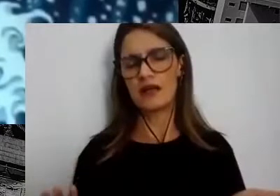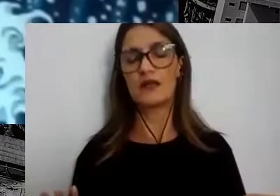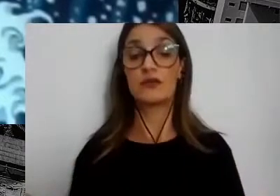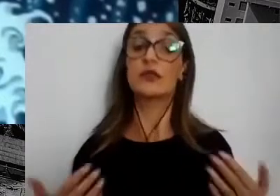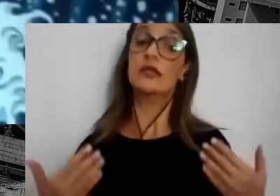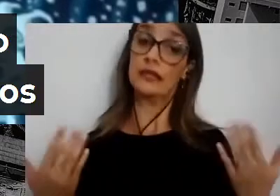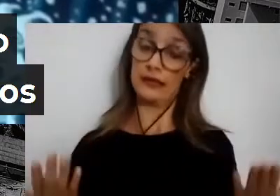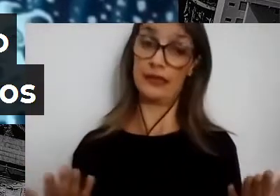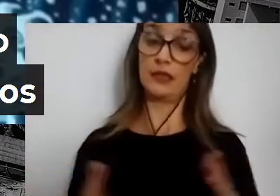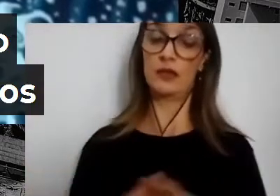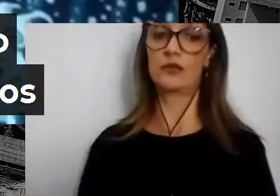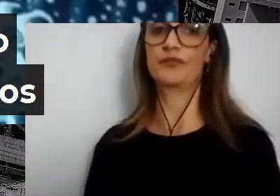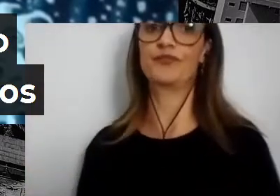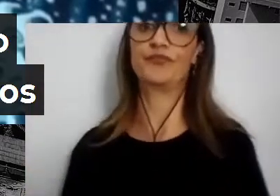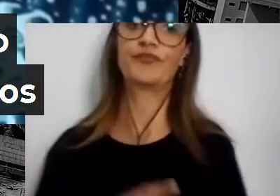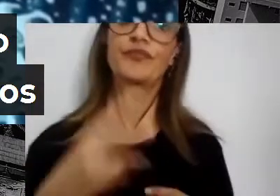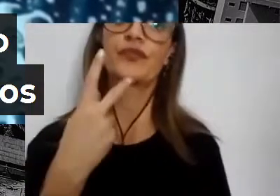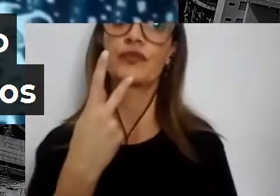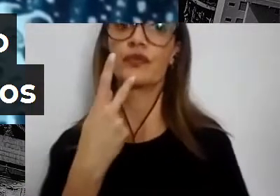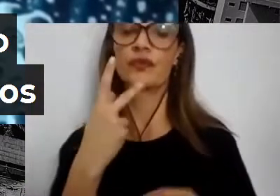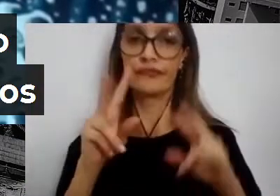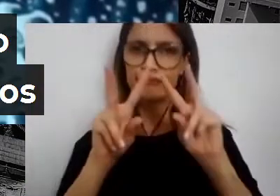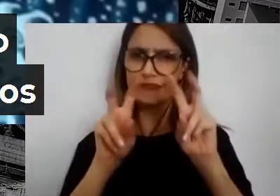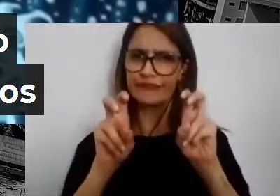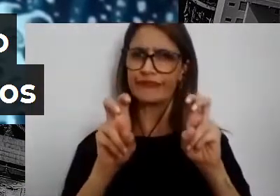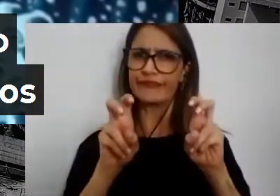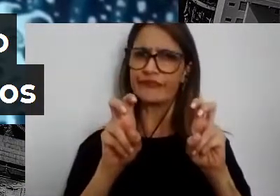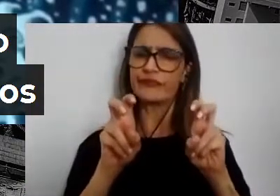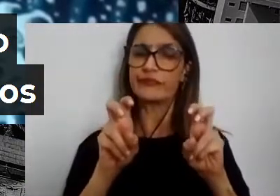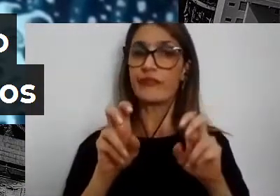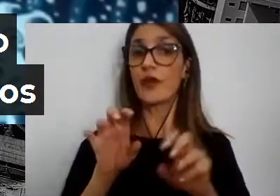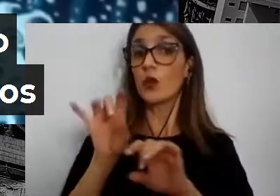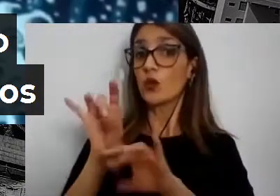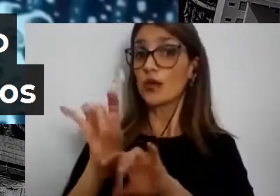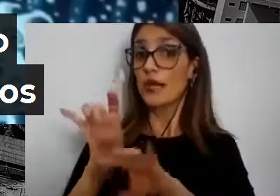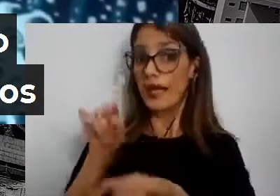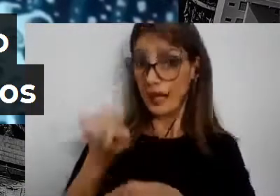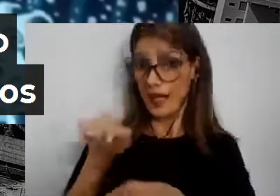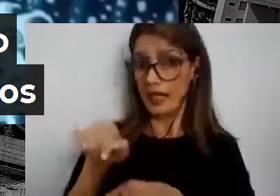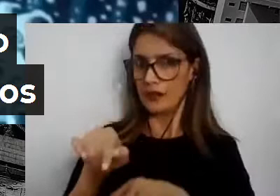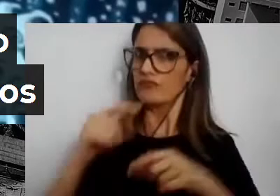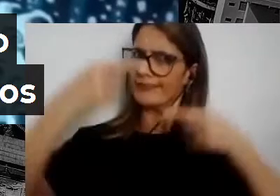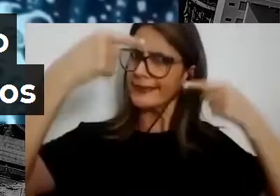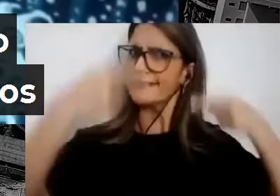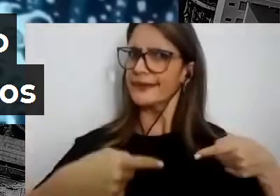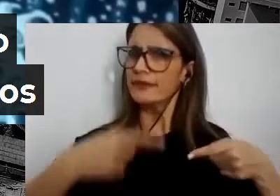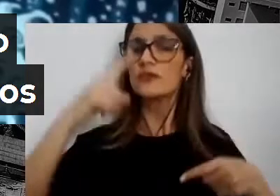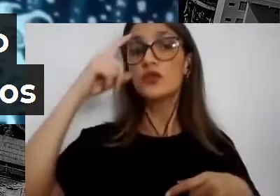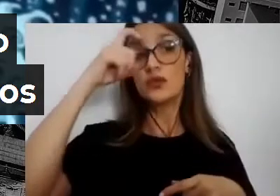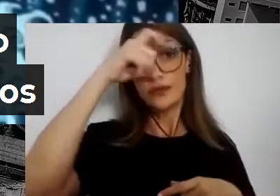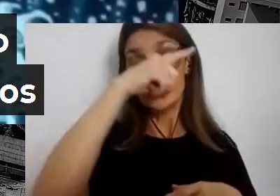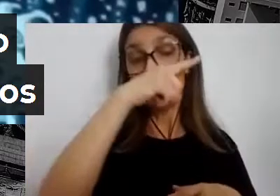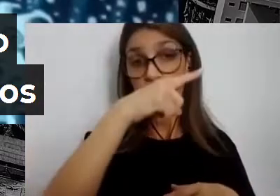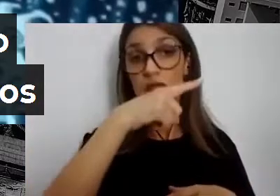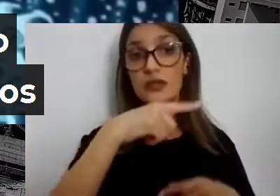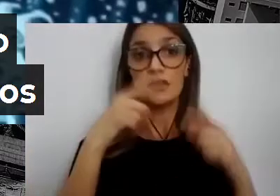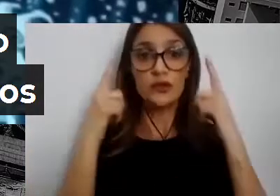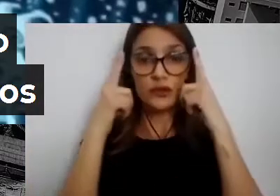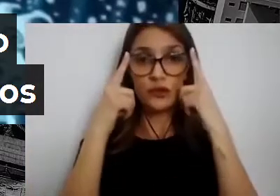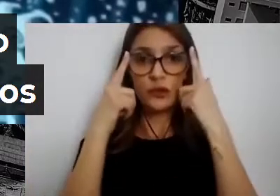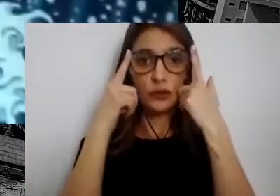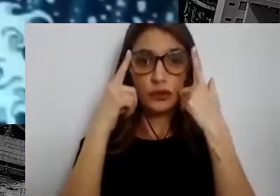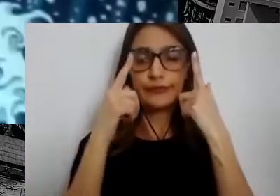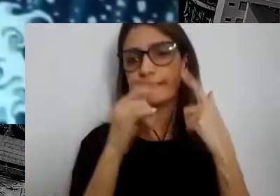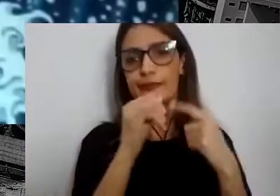little bit. On the technical side, it's very hard sometimes to actually quantify some of the co-benefits